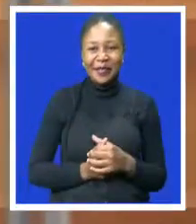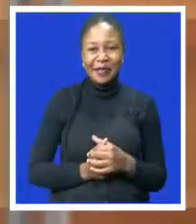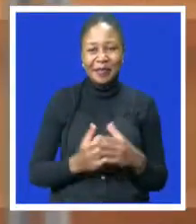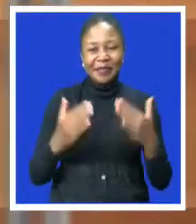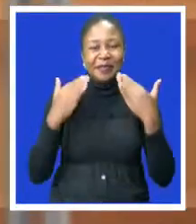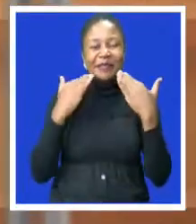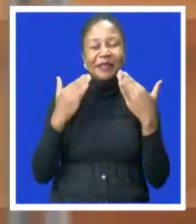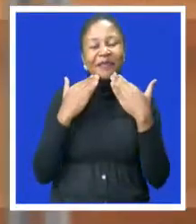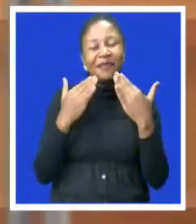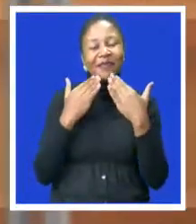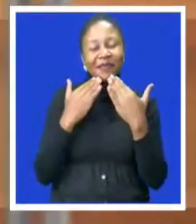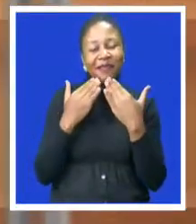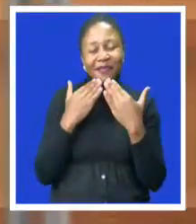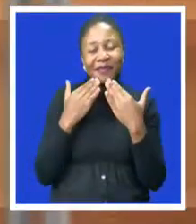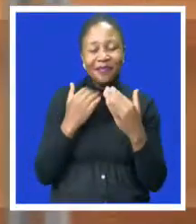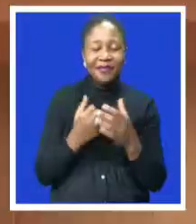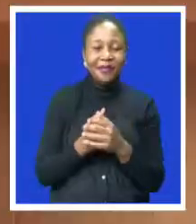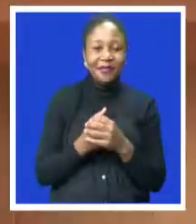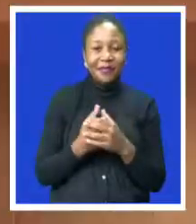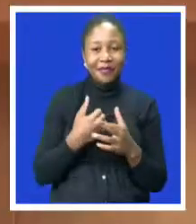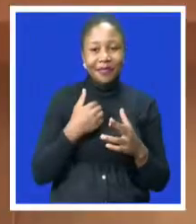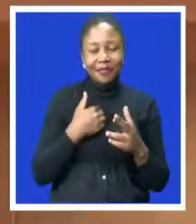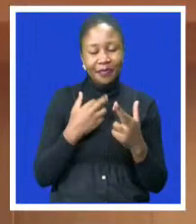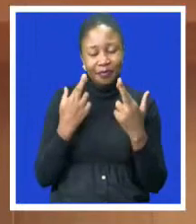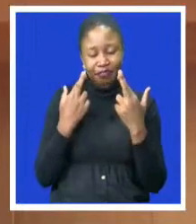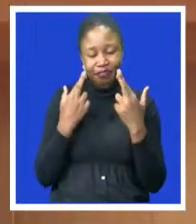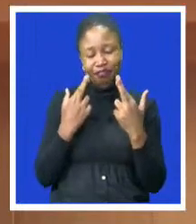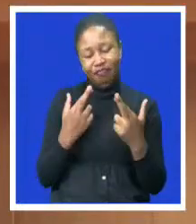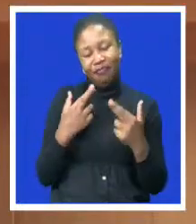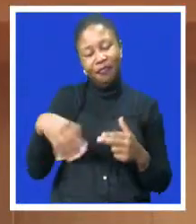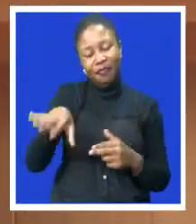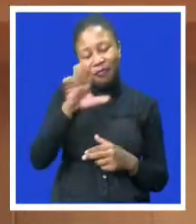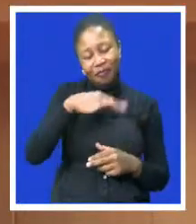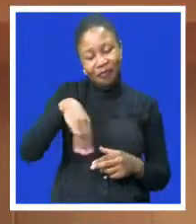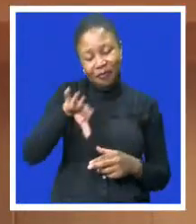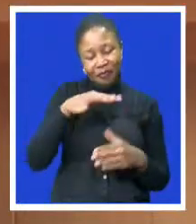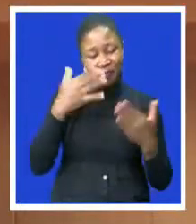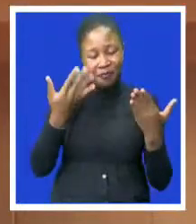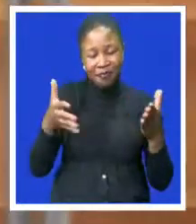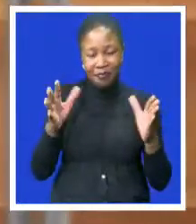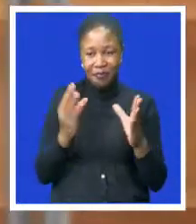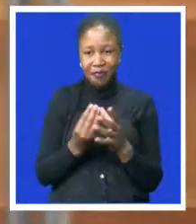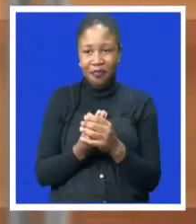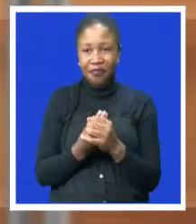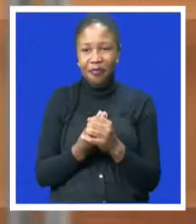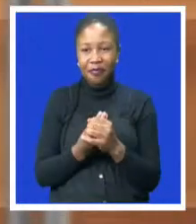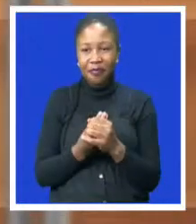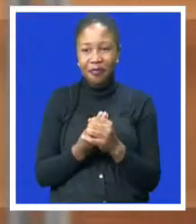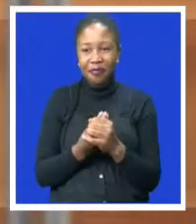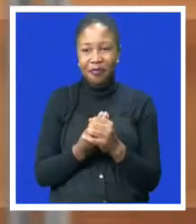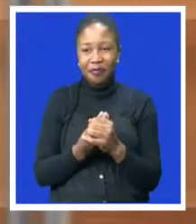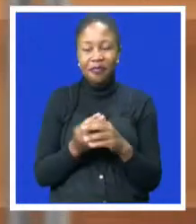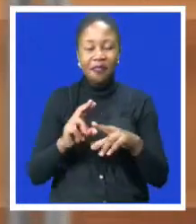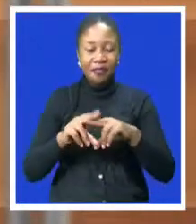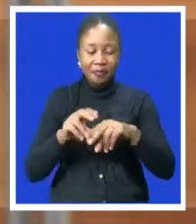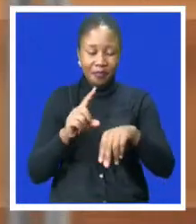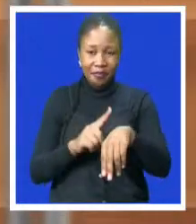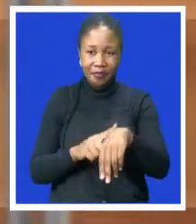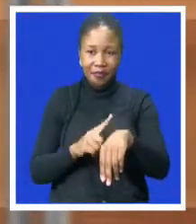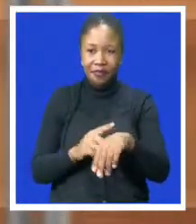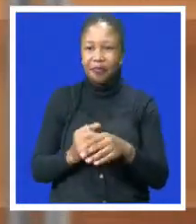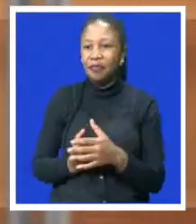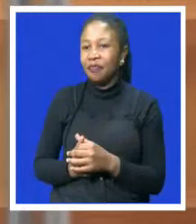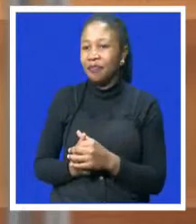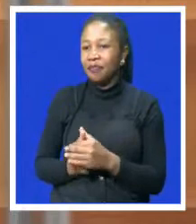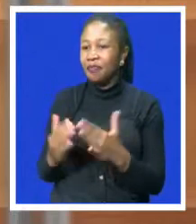dear Lena. I hope you are singing with me. We will meet in our next lesson. Over to you, Lerato. Thank you very much, Mr. Ngwenya.